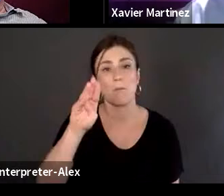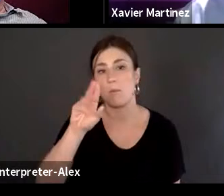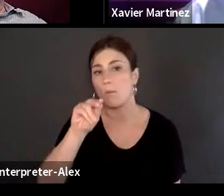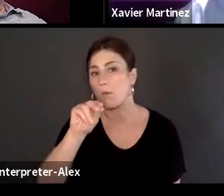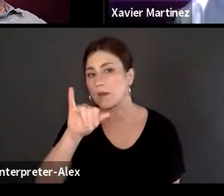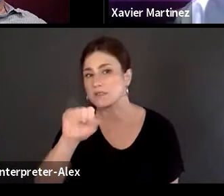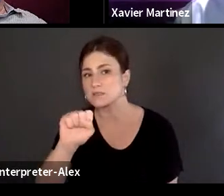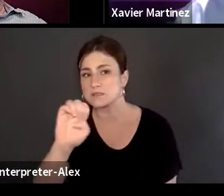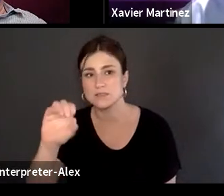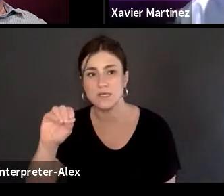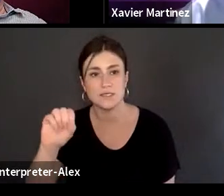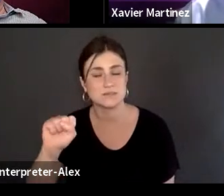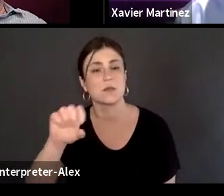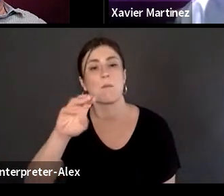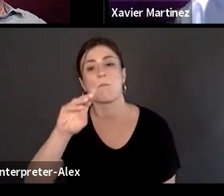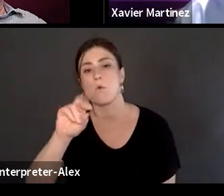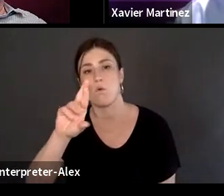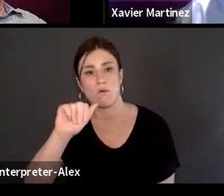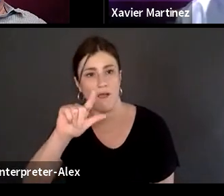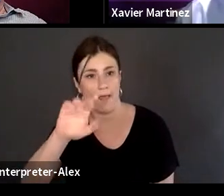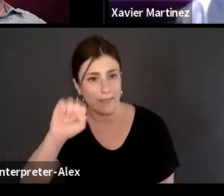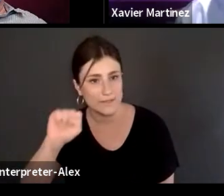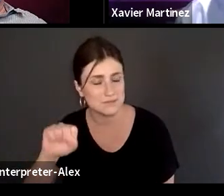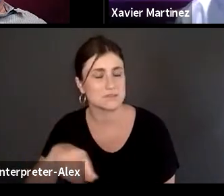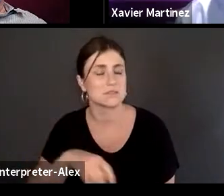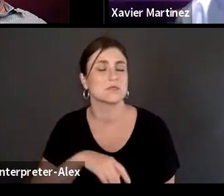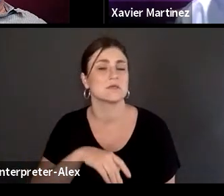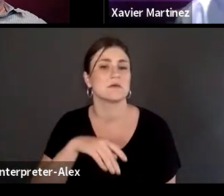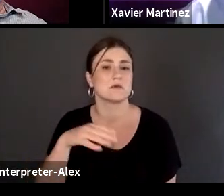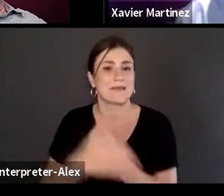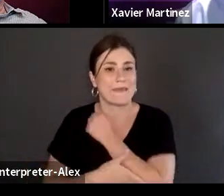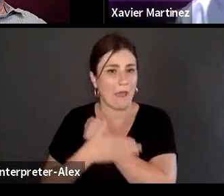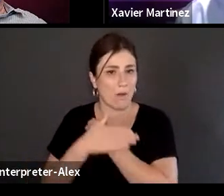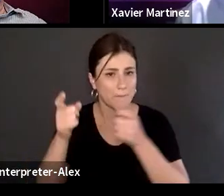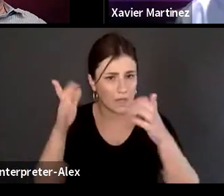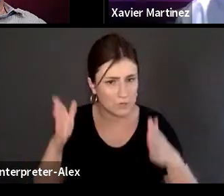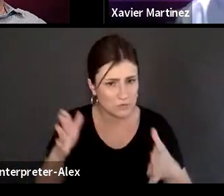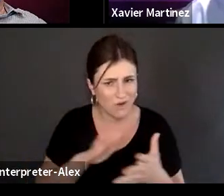hired County Manager Lucia Sanchez, we're thankful again for